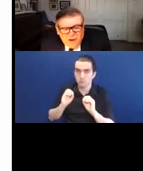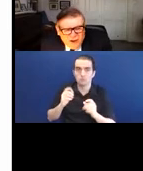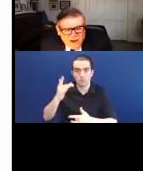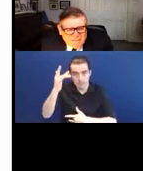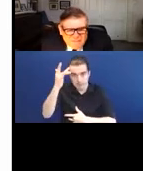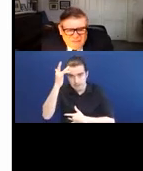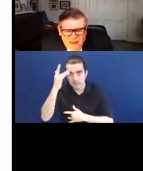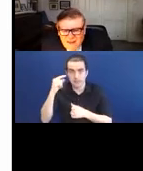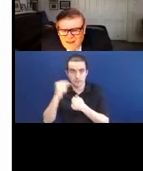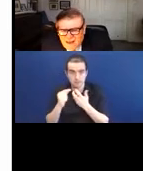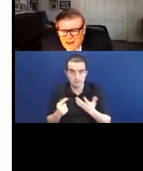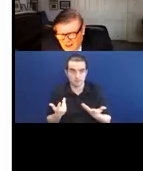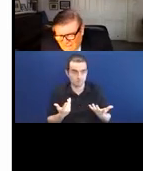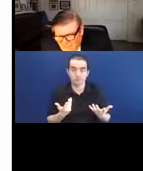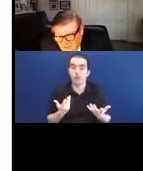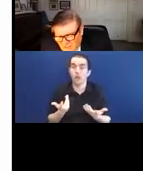remote learning.